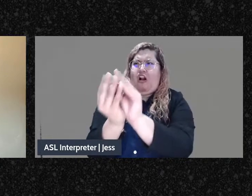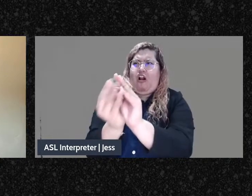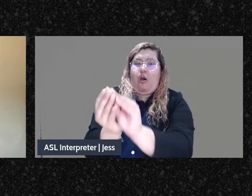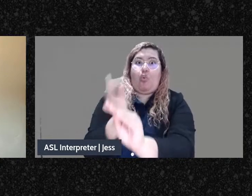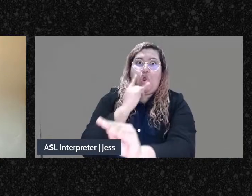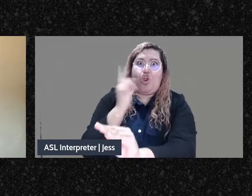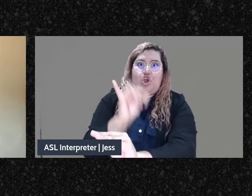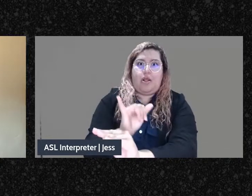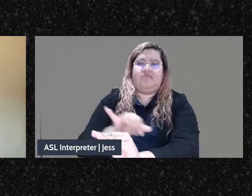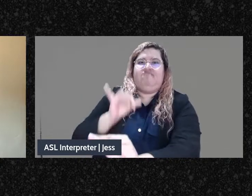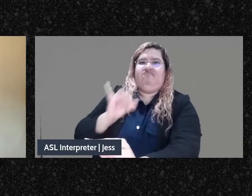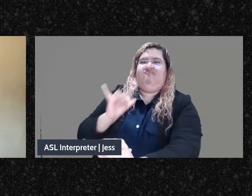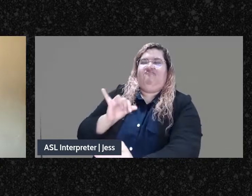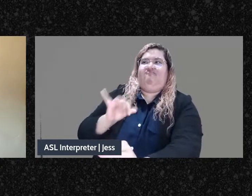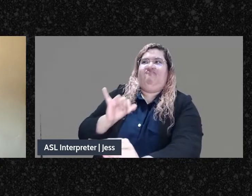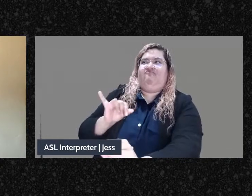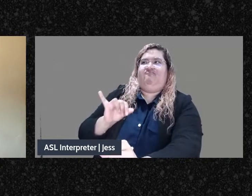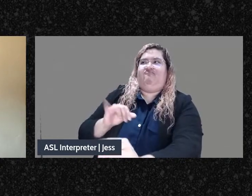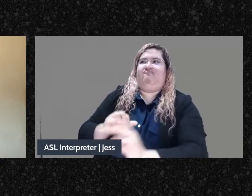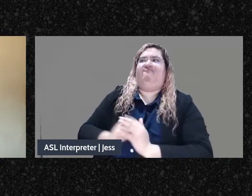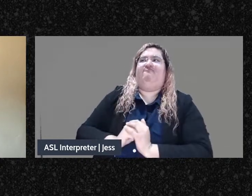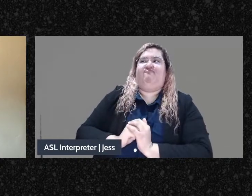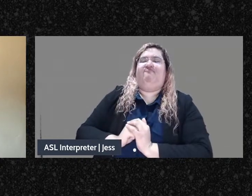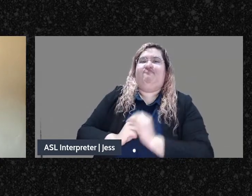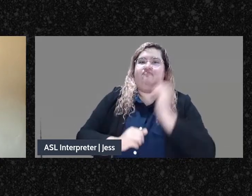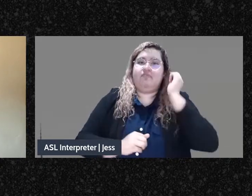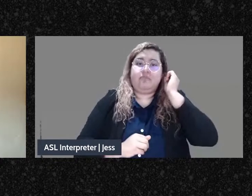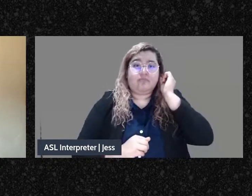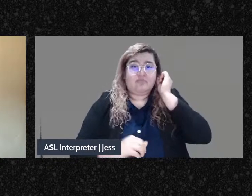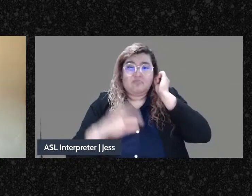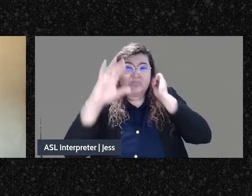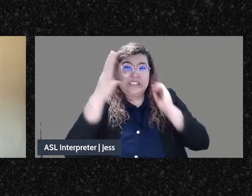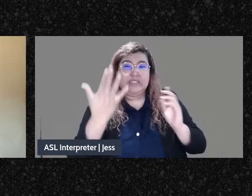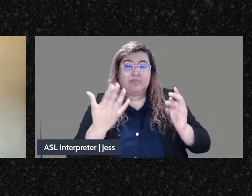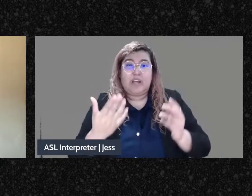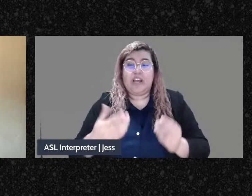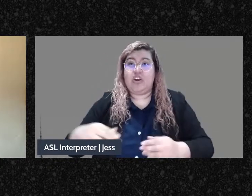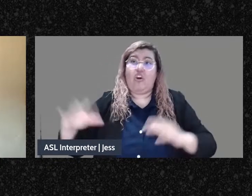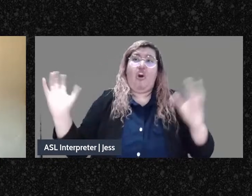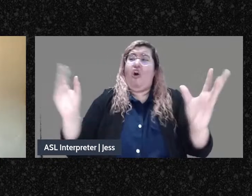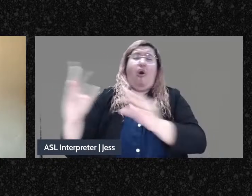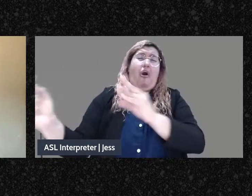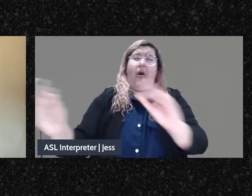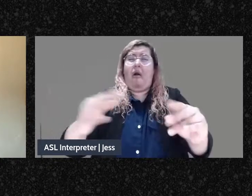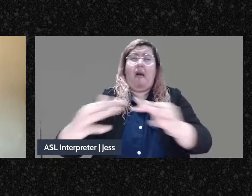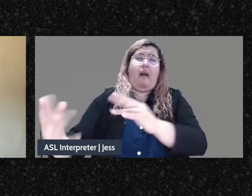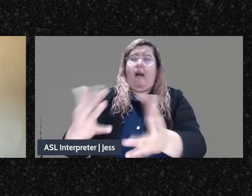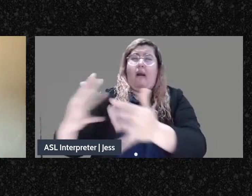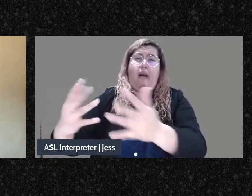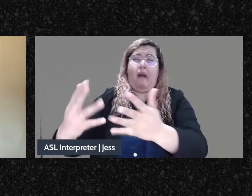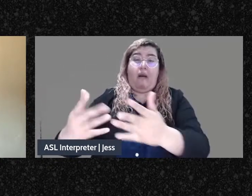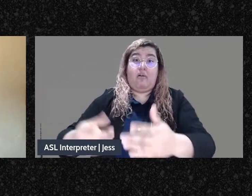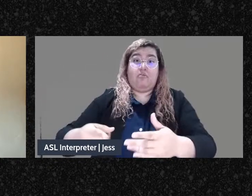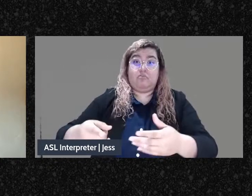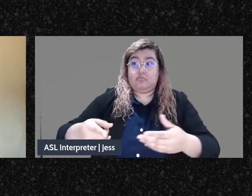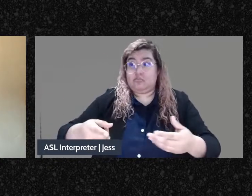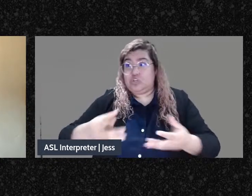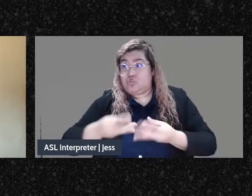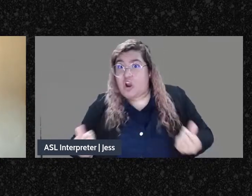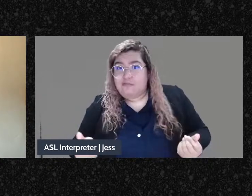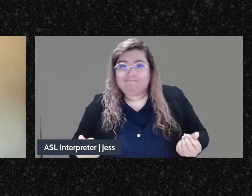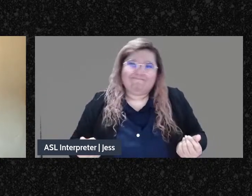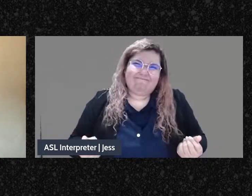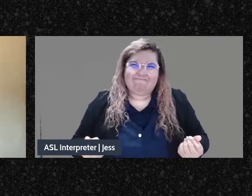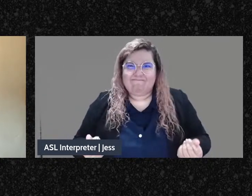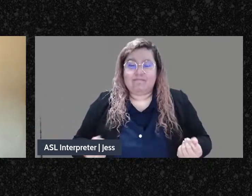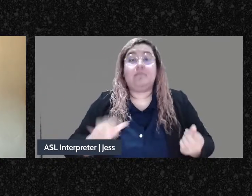Feels to me like everything is up in the air, as it has always been. But there's new players and new plays at hand from what we were